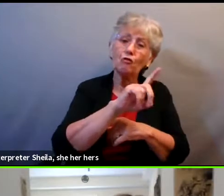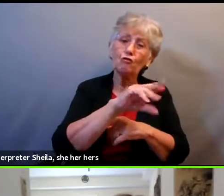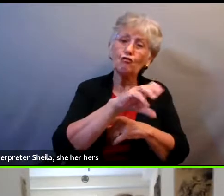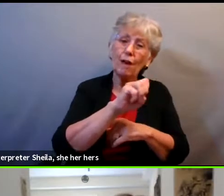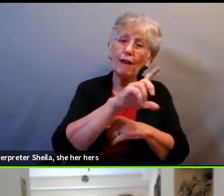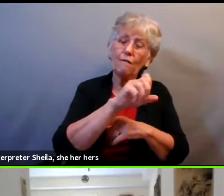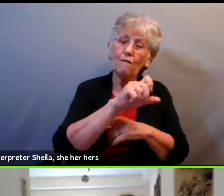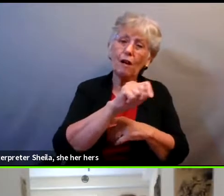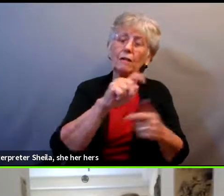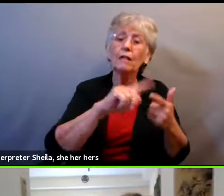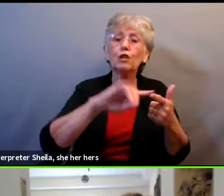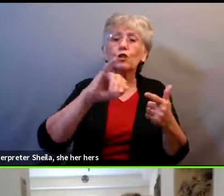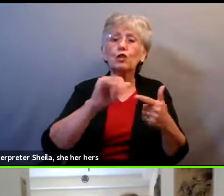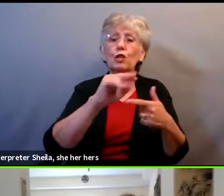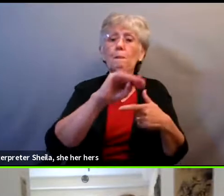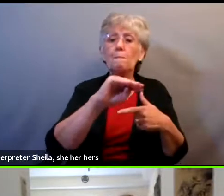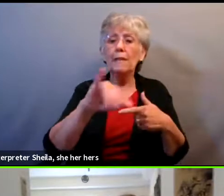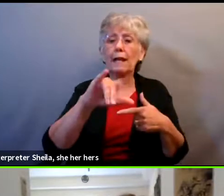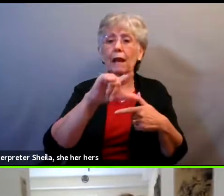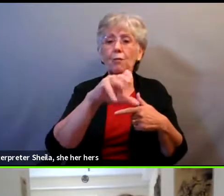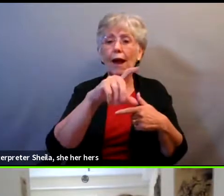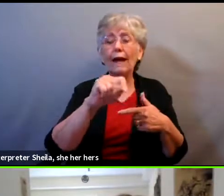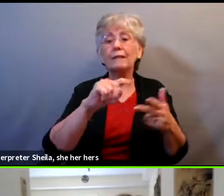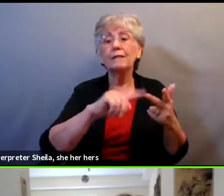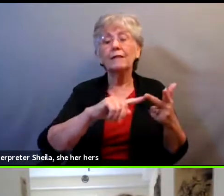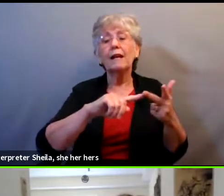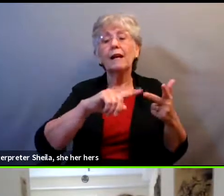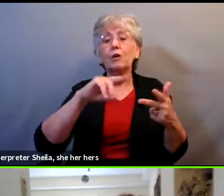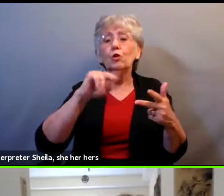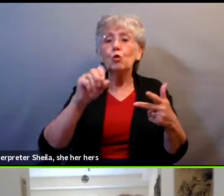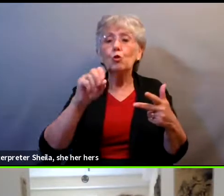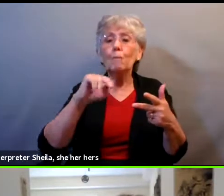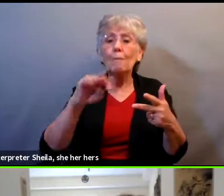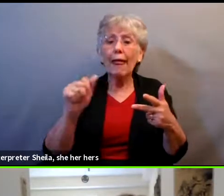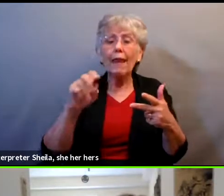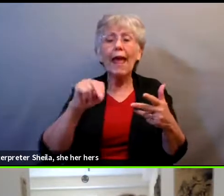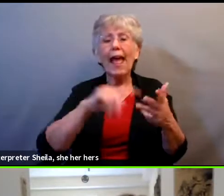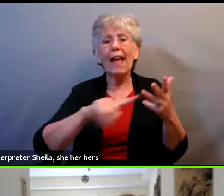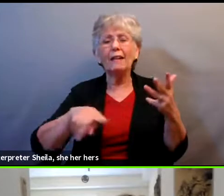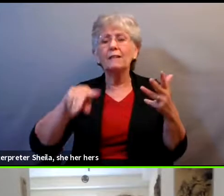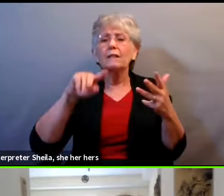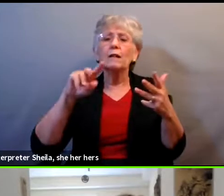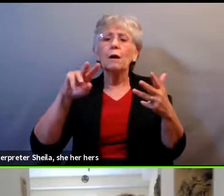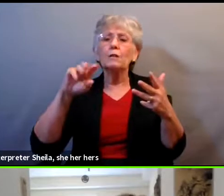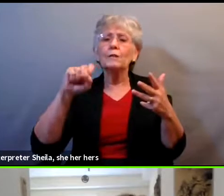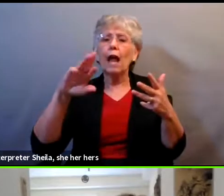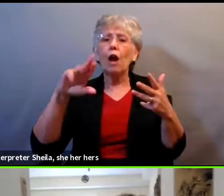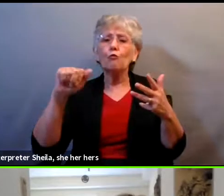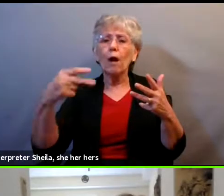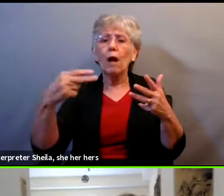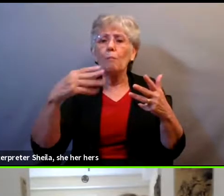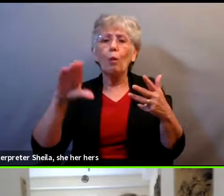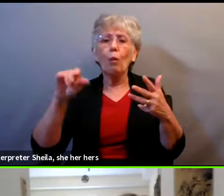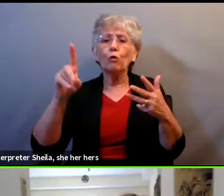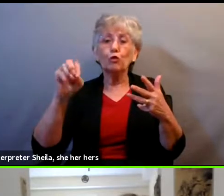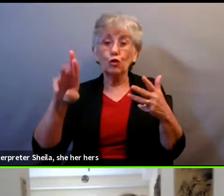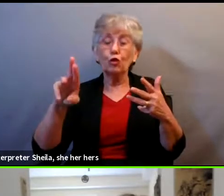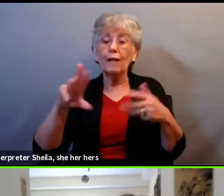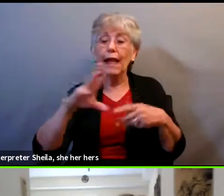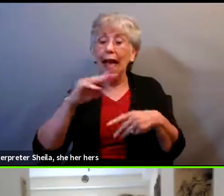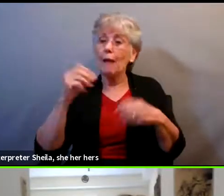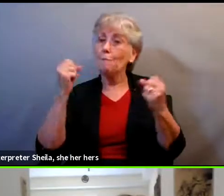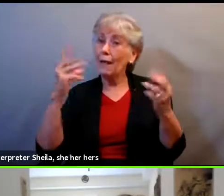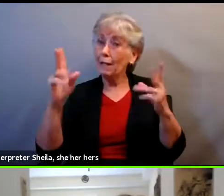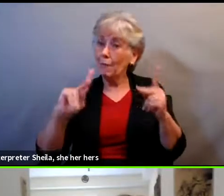Nicole Noonan and Sarah Boulder. It was great to be with them. And a number of people from Camp Jeanette actually came